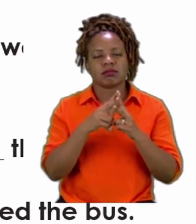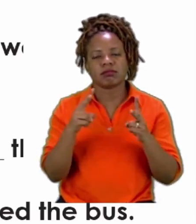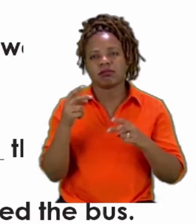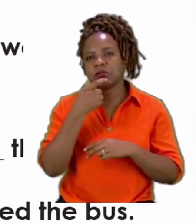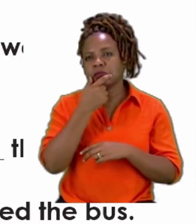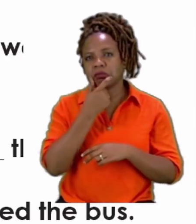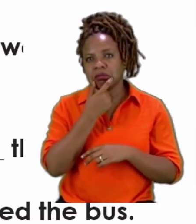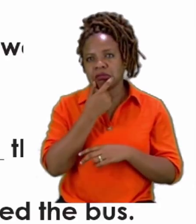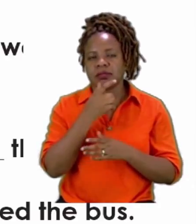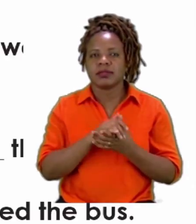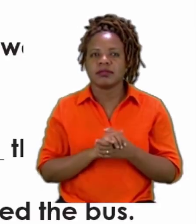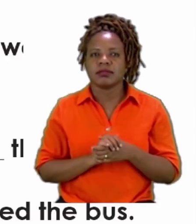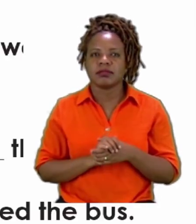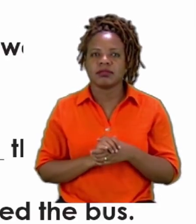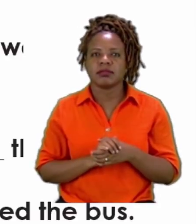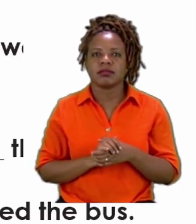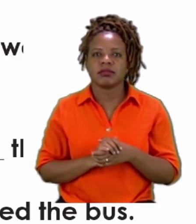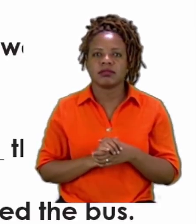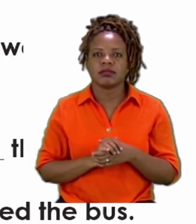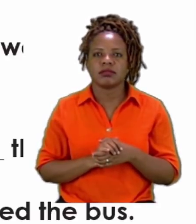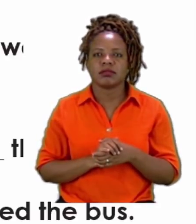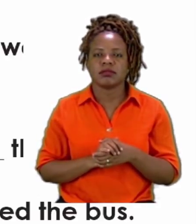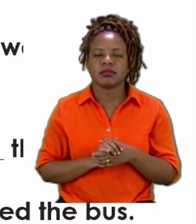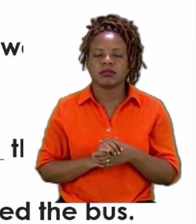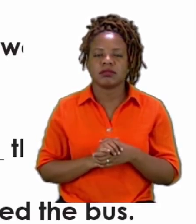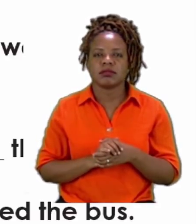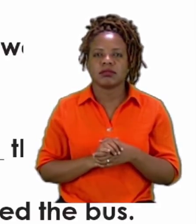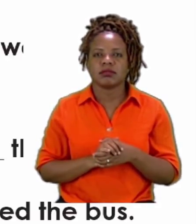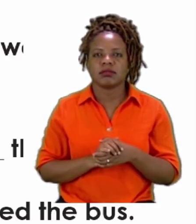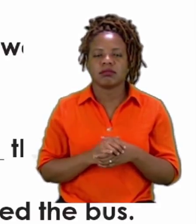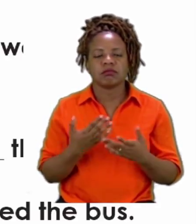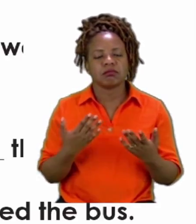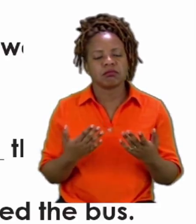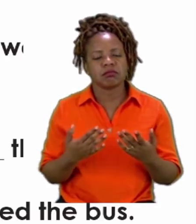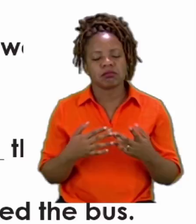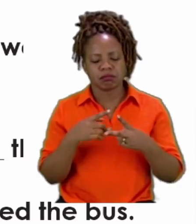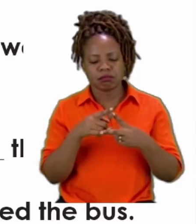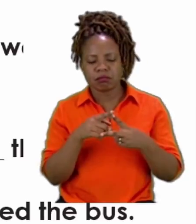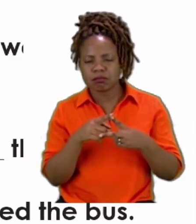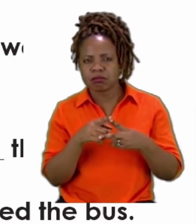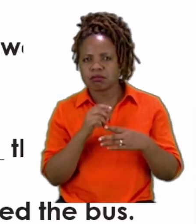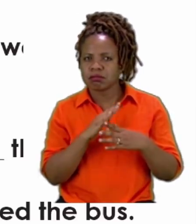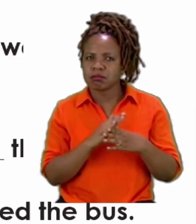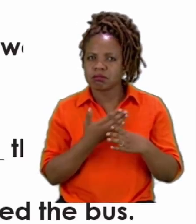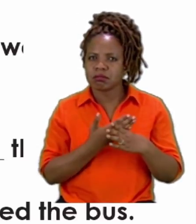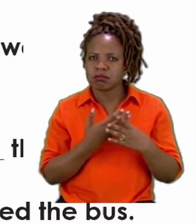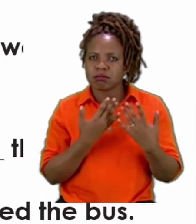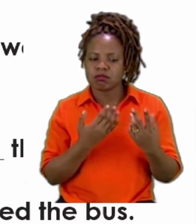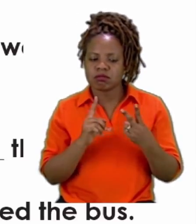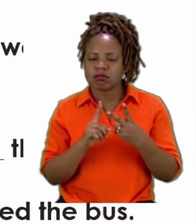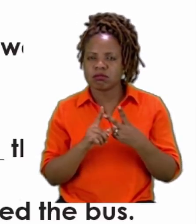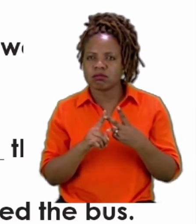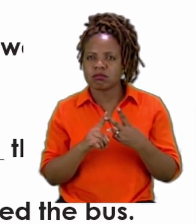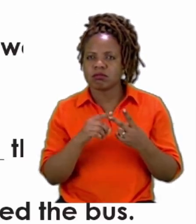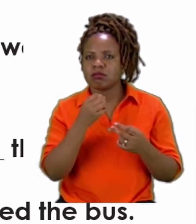sad. I want you by yourselves to check whether we're using because for a